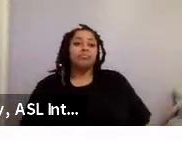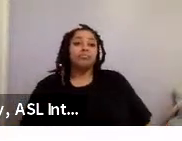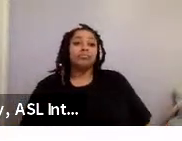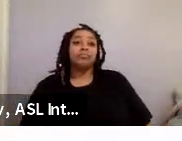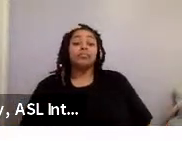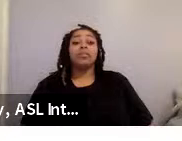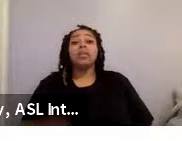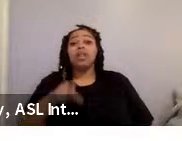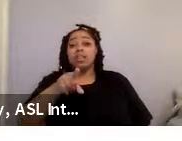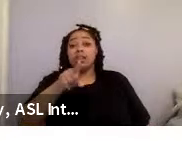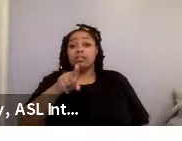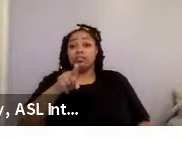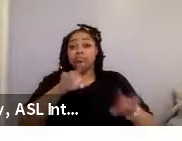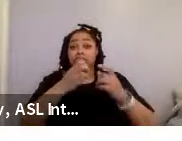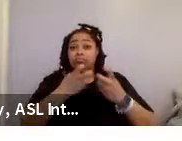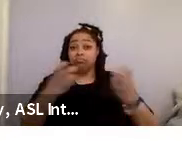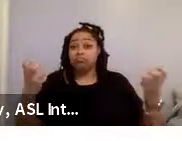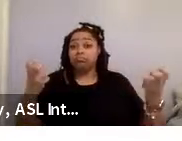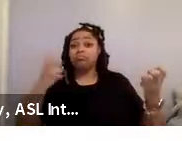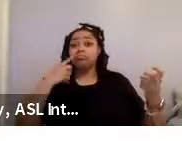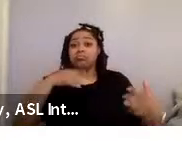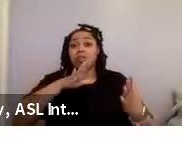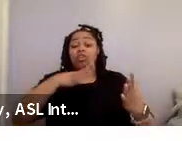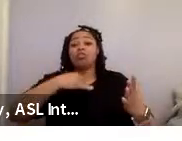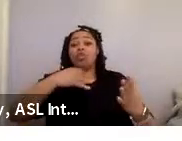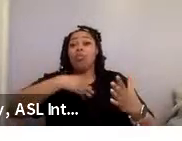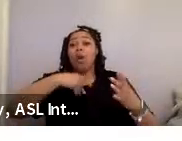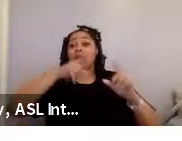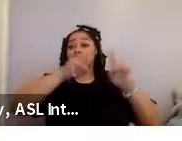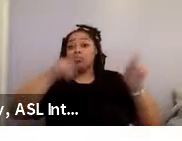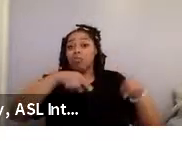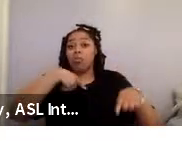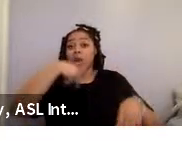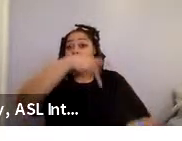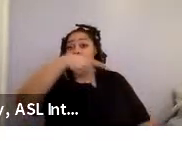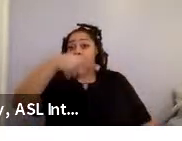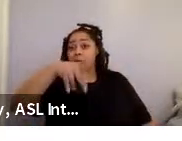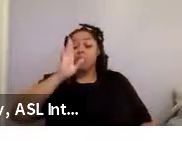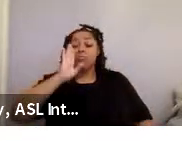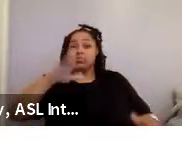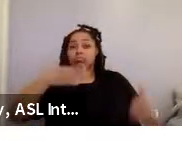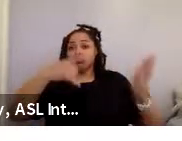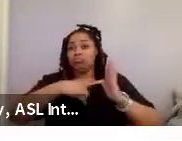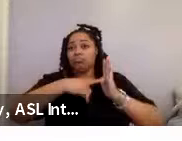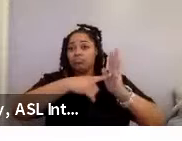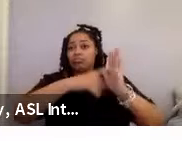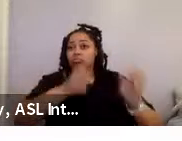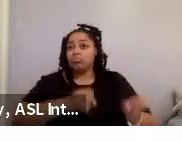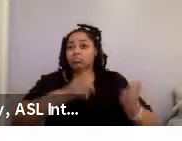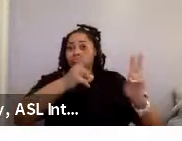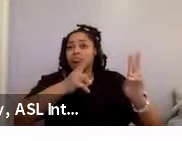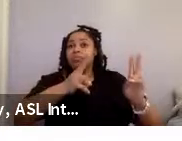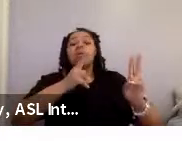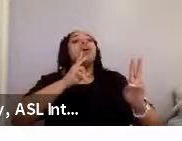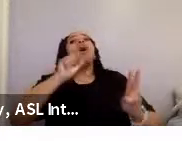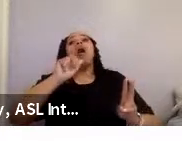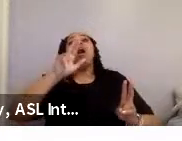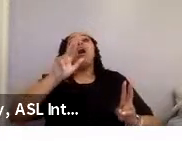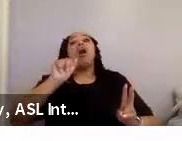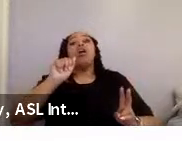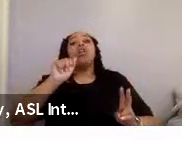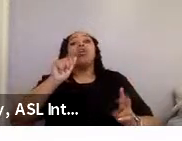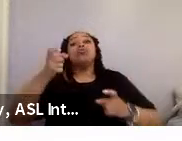The webinar platform interface shows the whiteboard where our PowerPoint presentation will appear today. Audio controls are in the